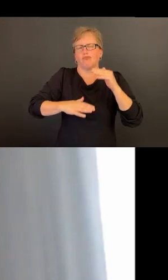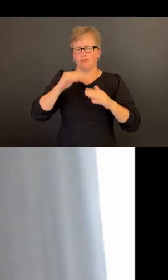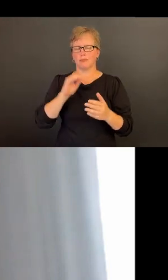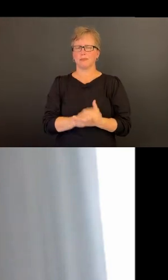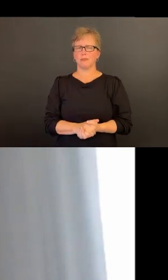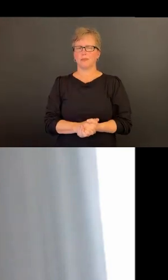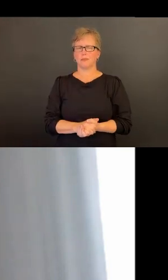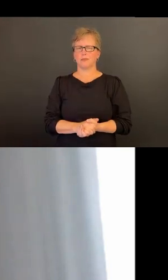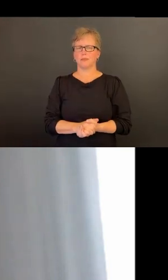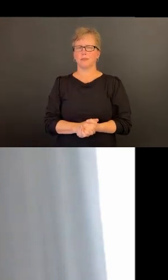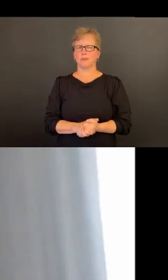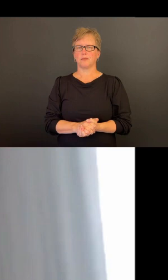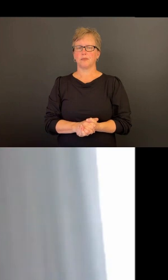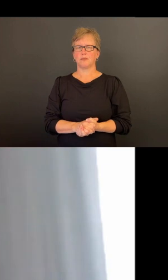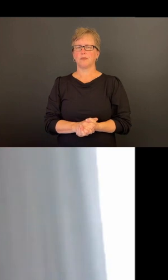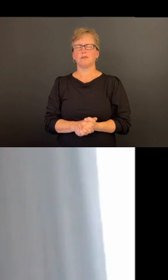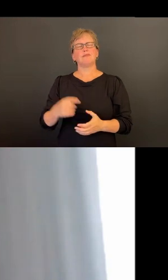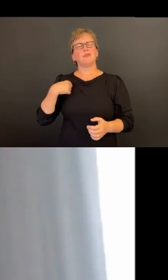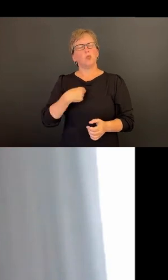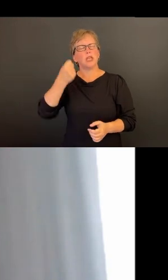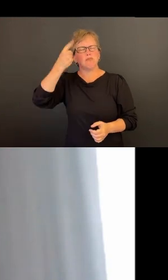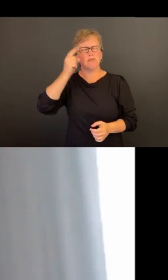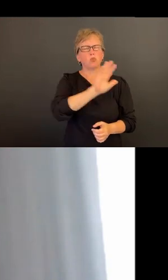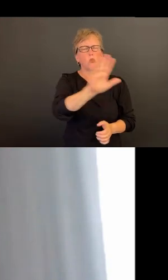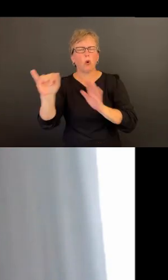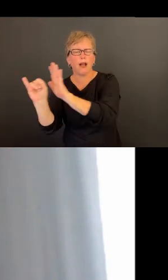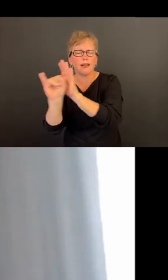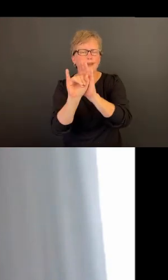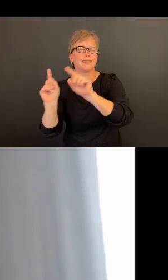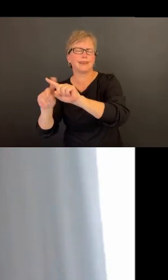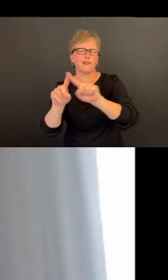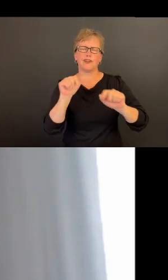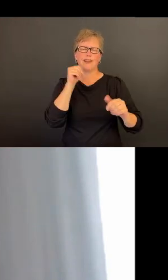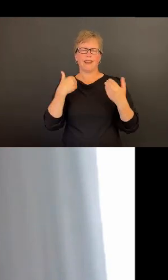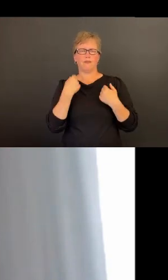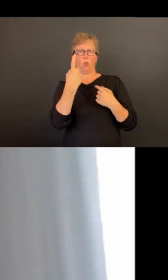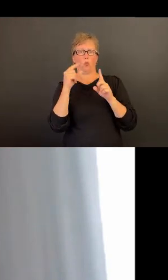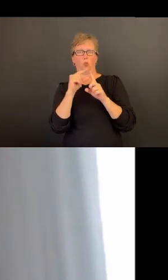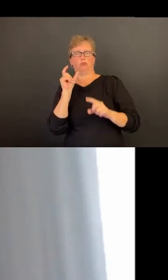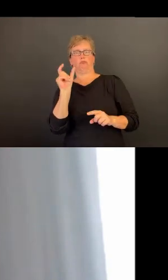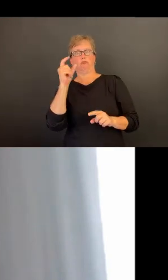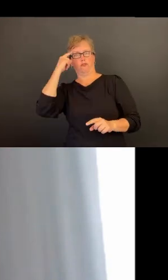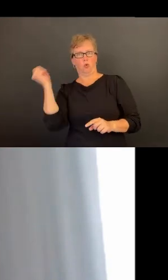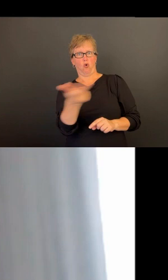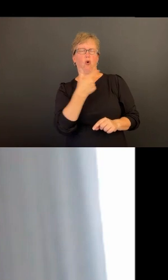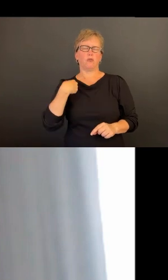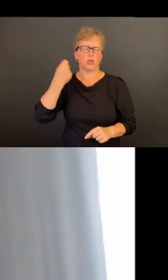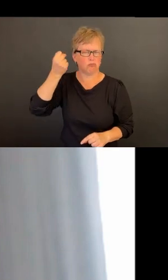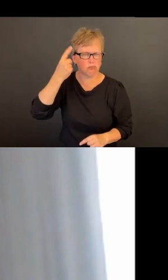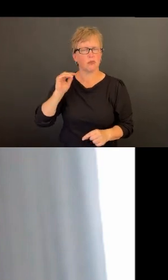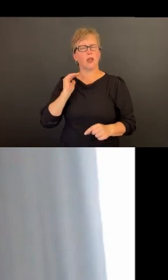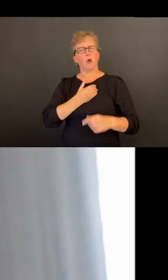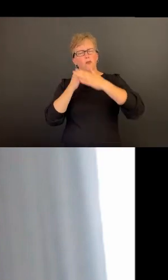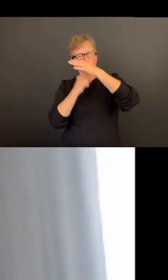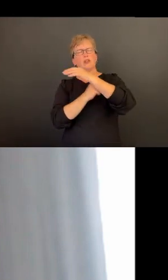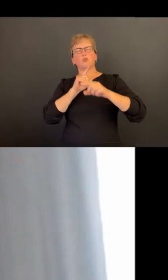is a tool that really enables security for your family and wealth creation. We recognize that there's no